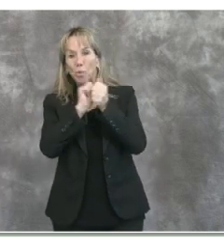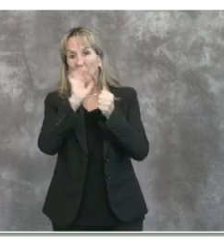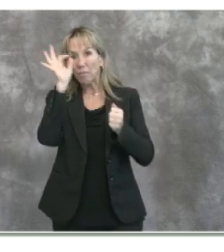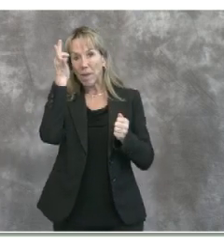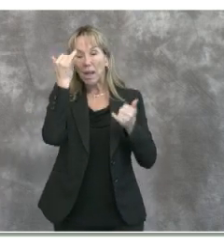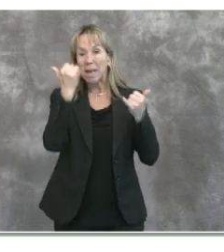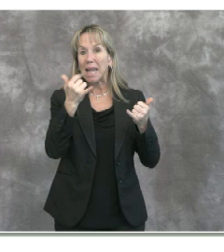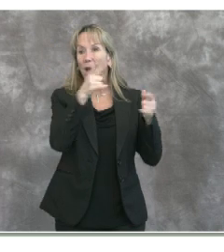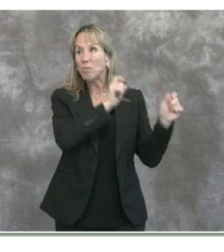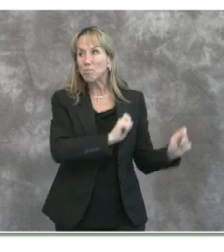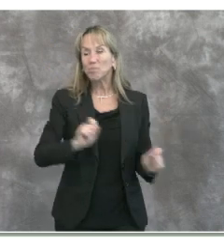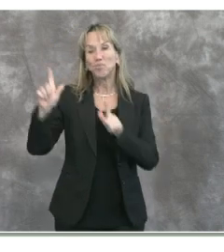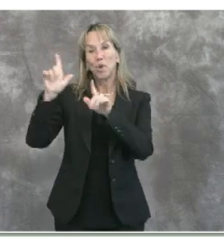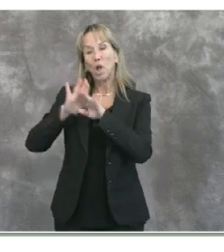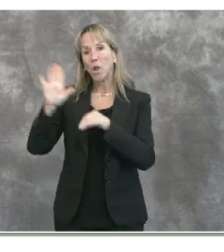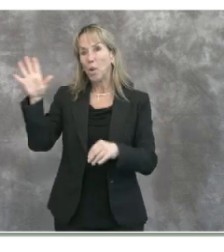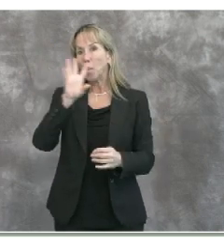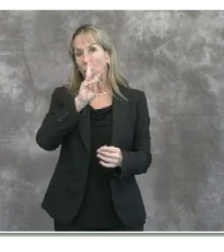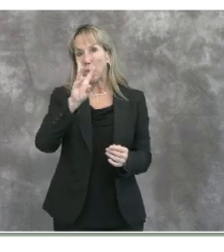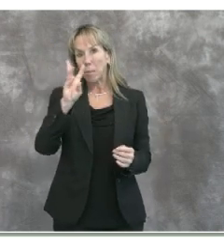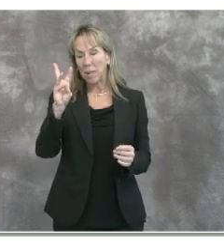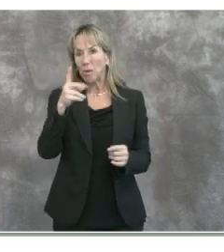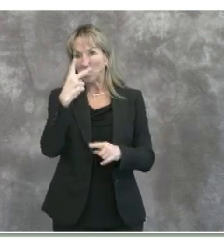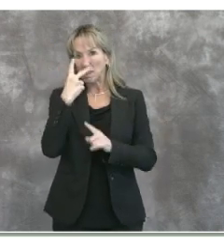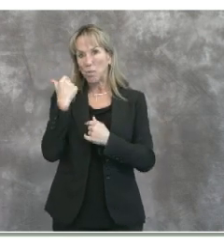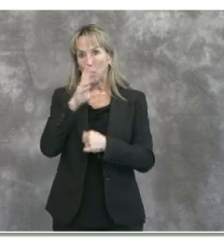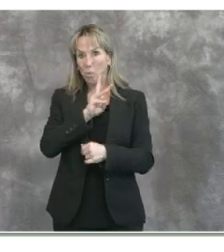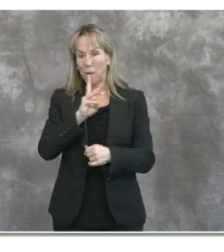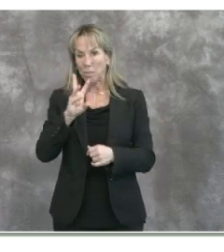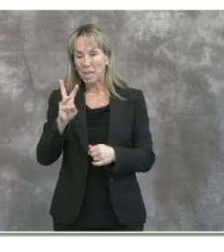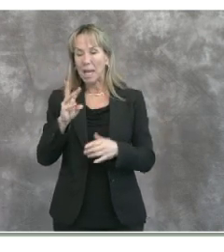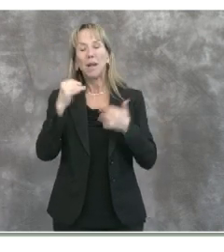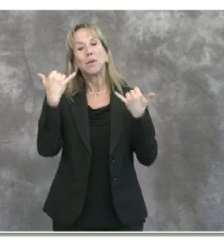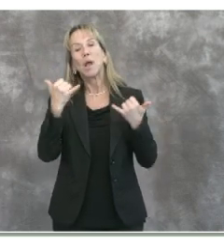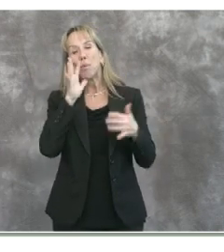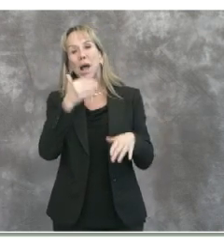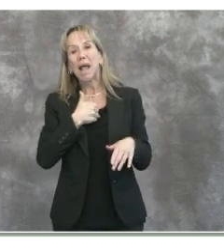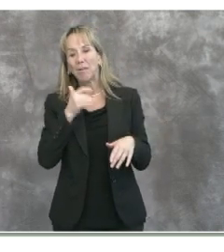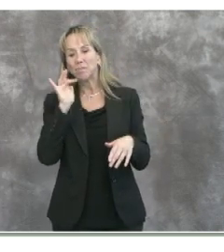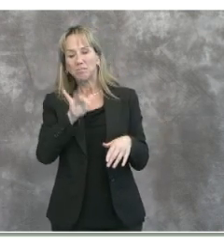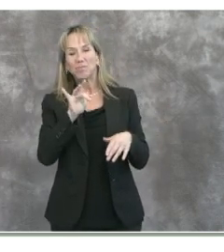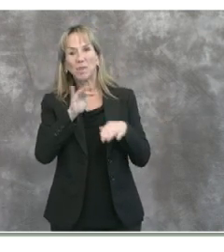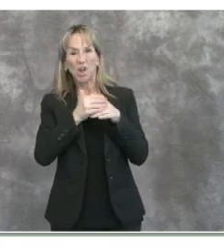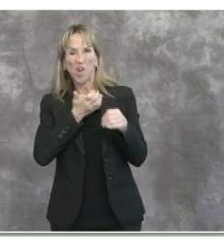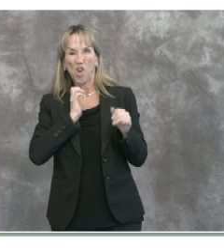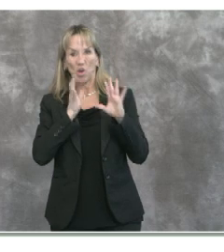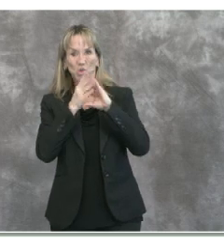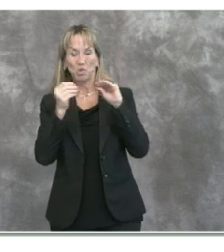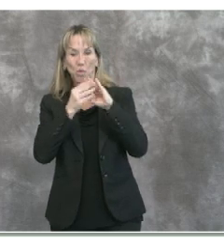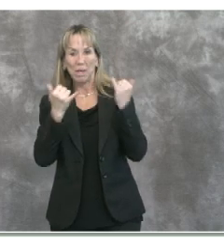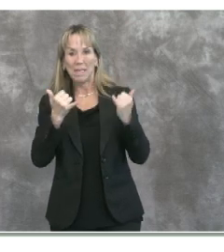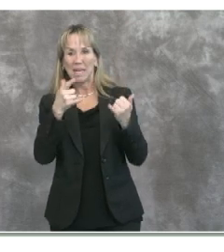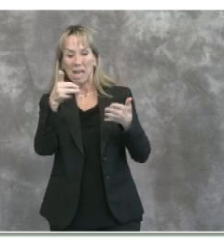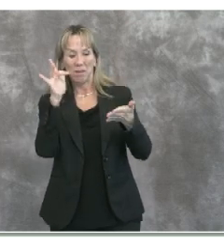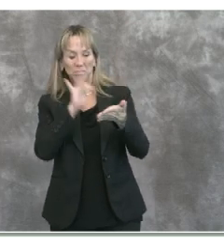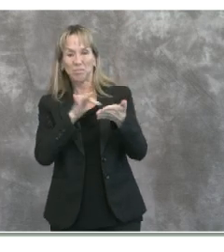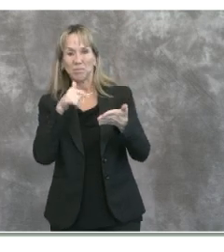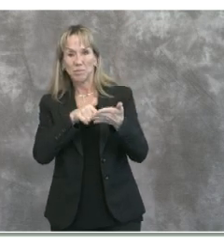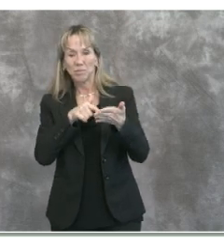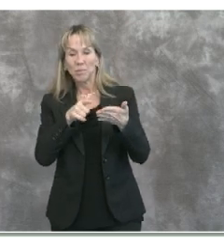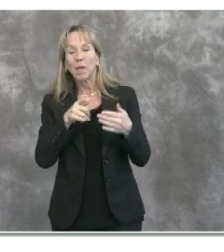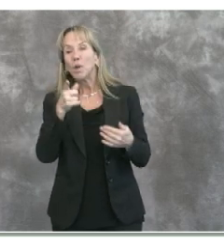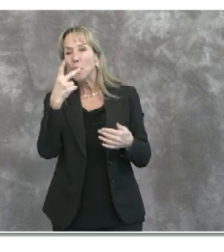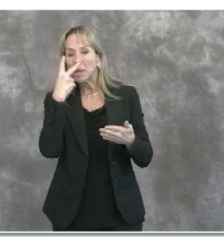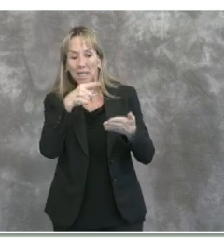can click on this website. We will also have a link in our news story today so that you can go to this website. You can see actually how